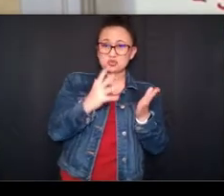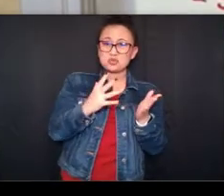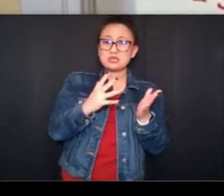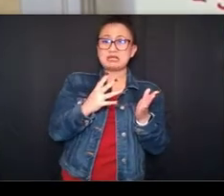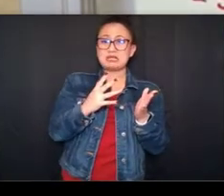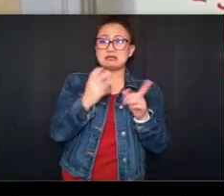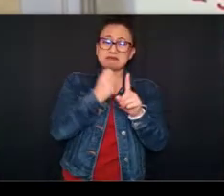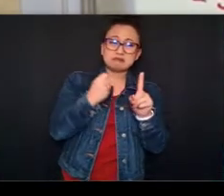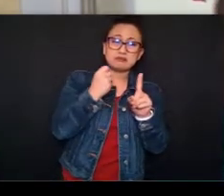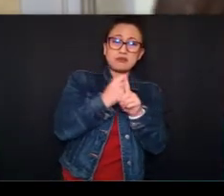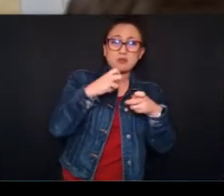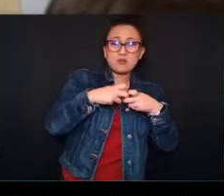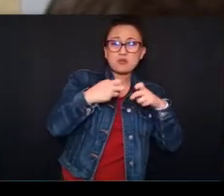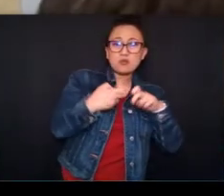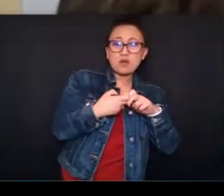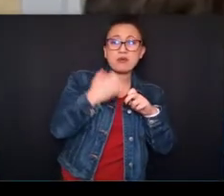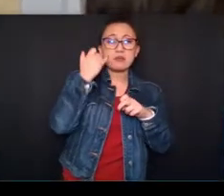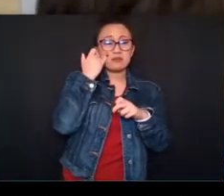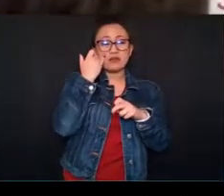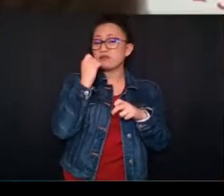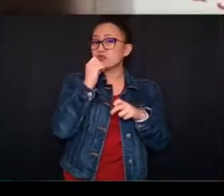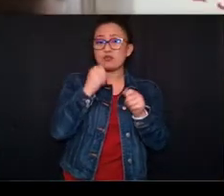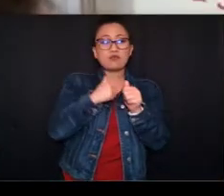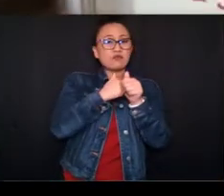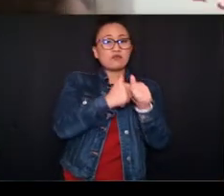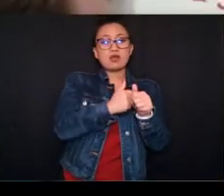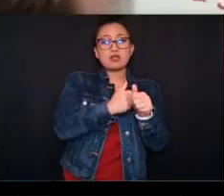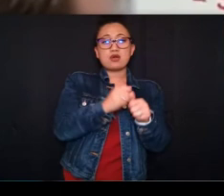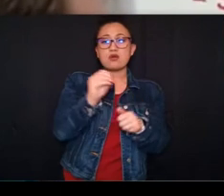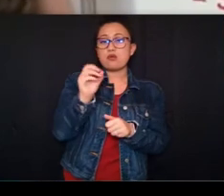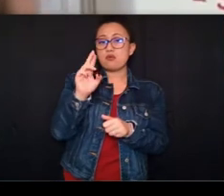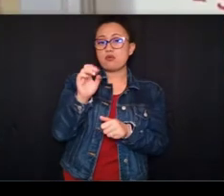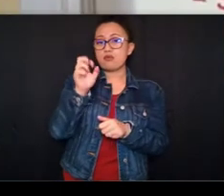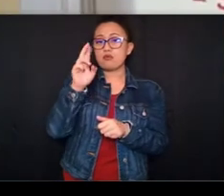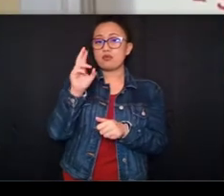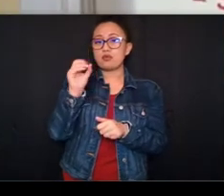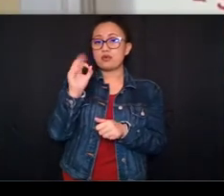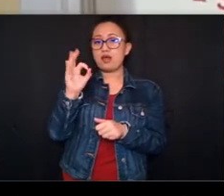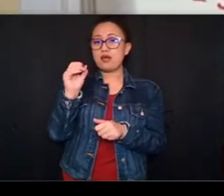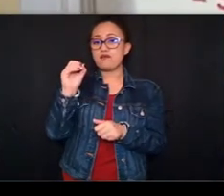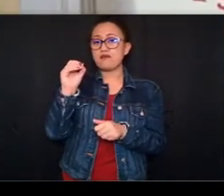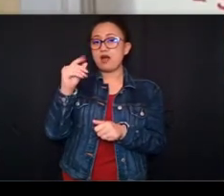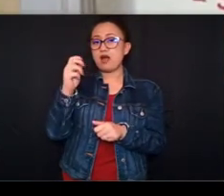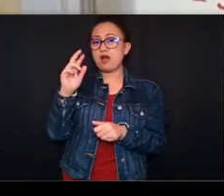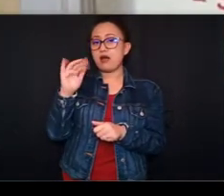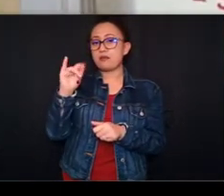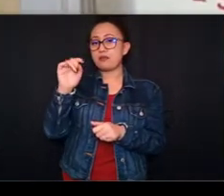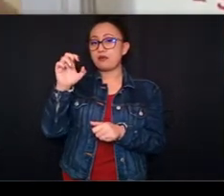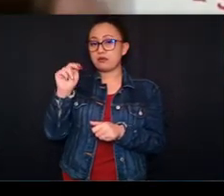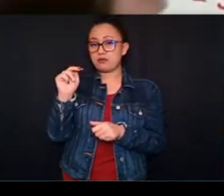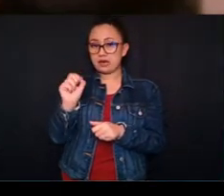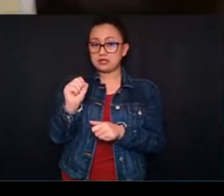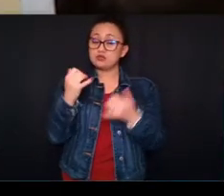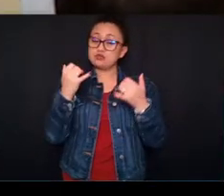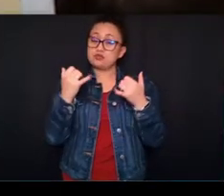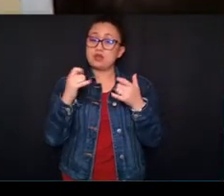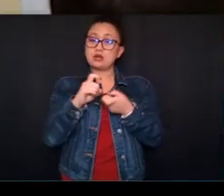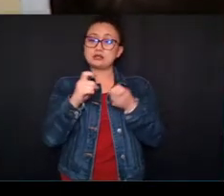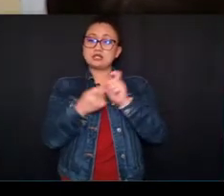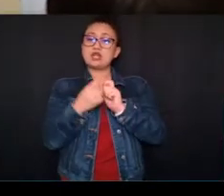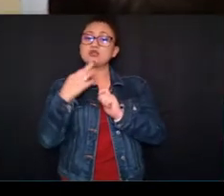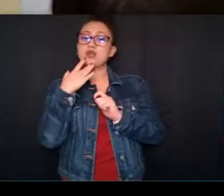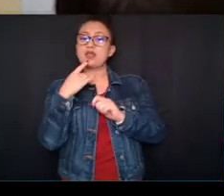of operations. So I'm going to change colors, and I'm going to change colors to kind of this pink color here. So let's say we